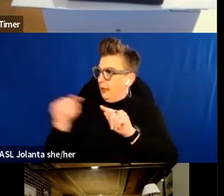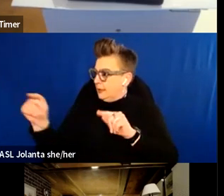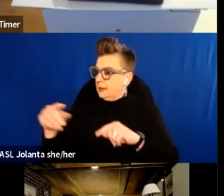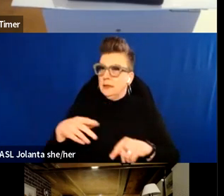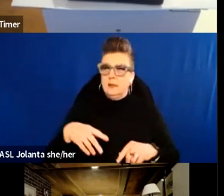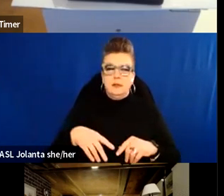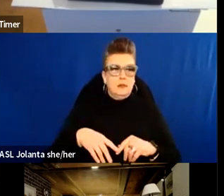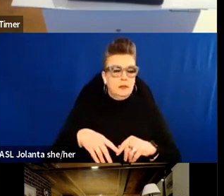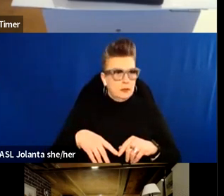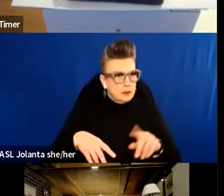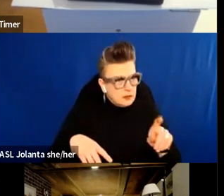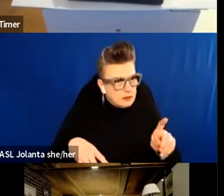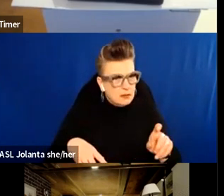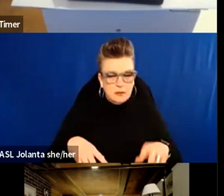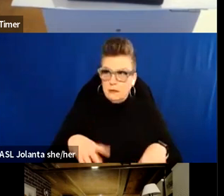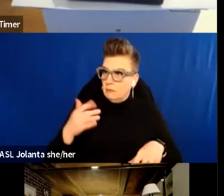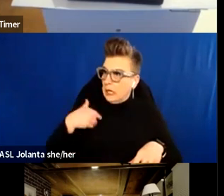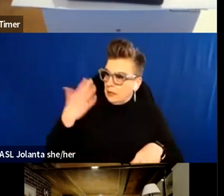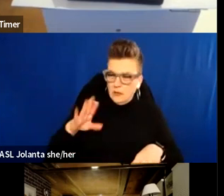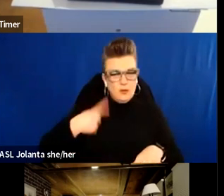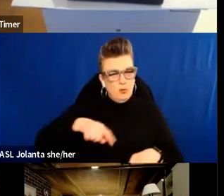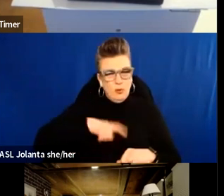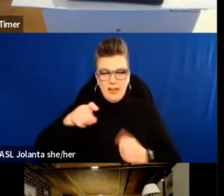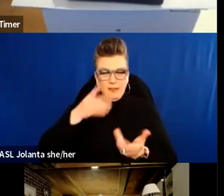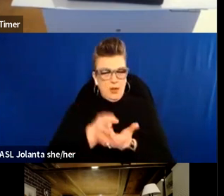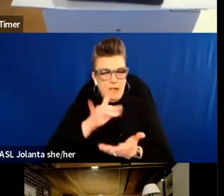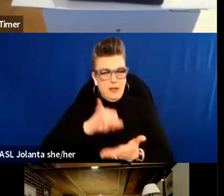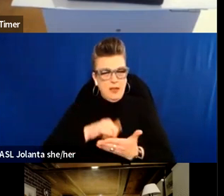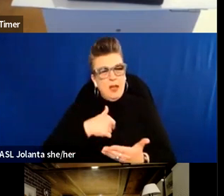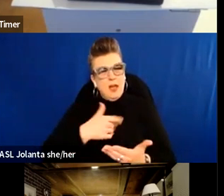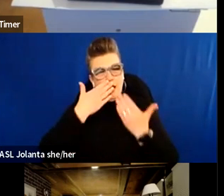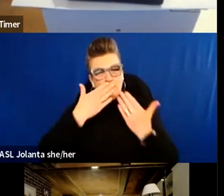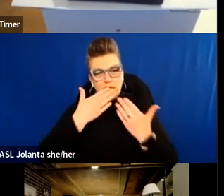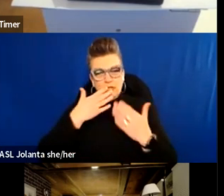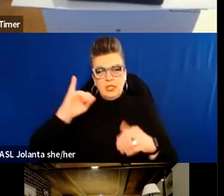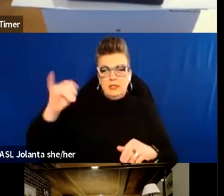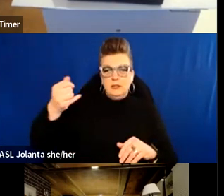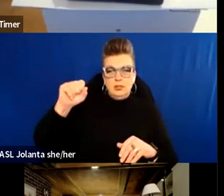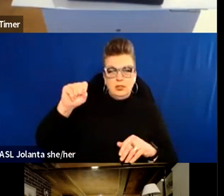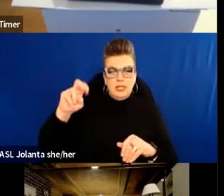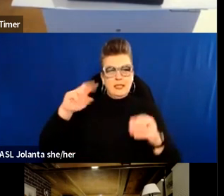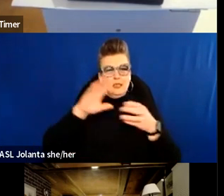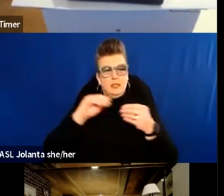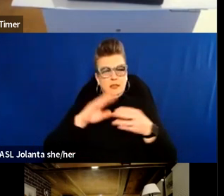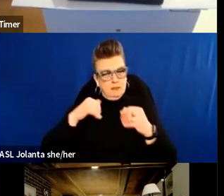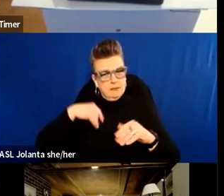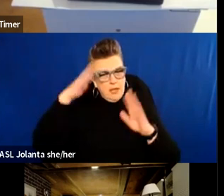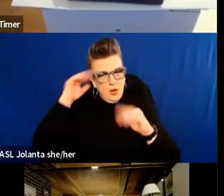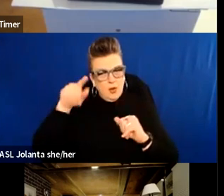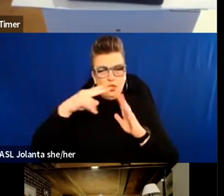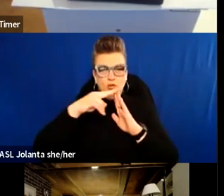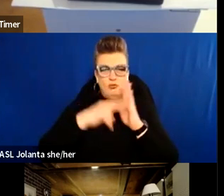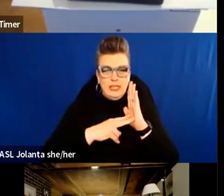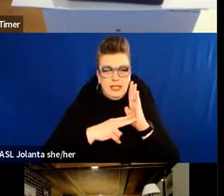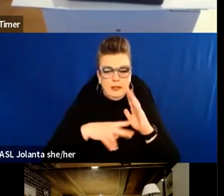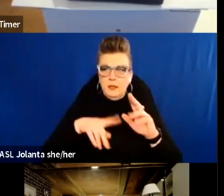know those things then we've got to end that and i i really appreciate jason speaking up i hope you read the